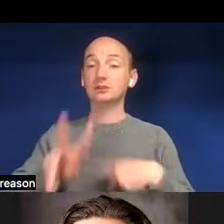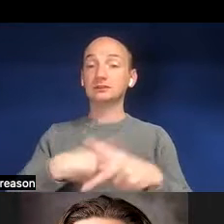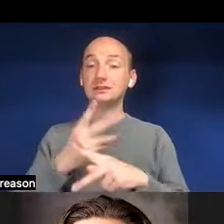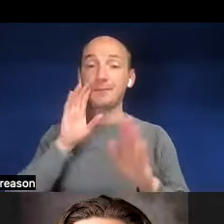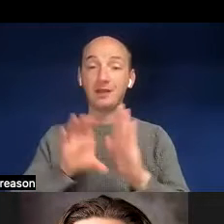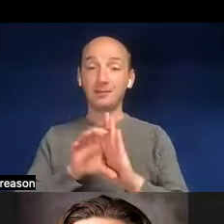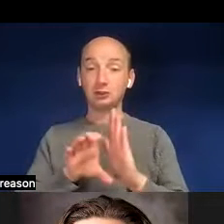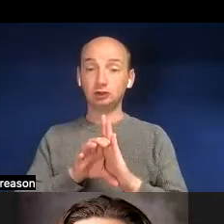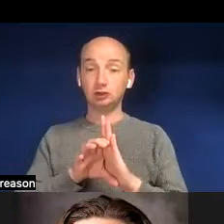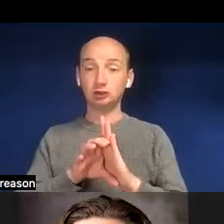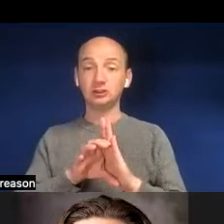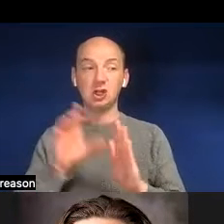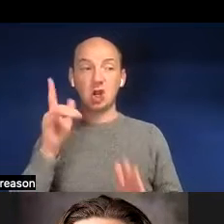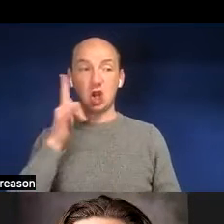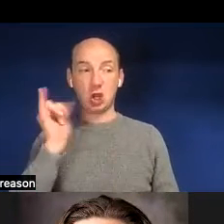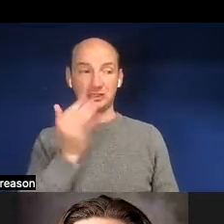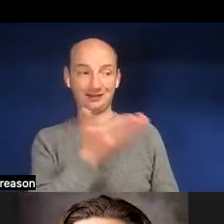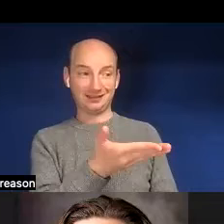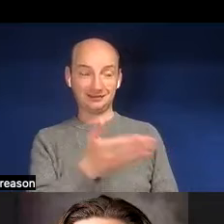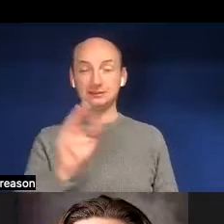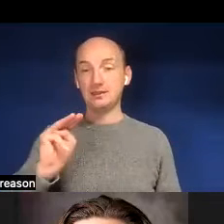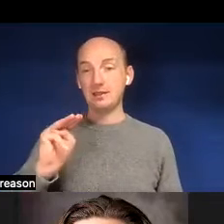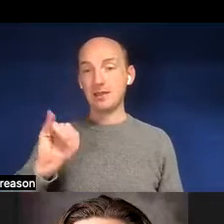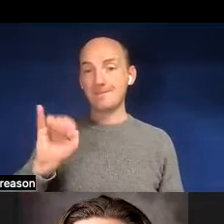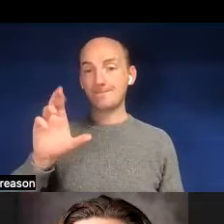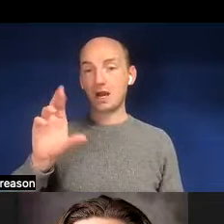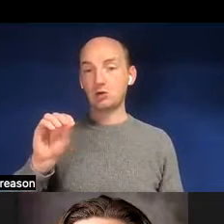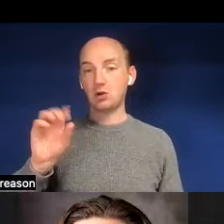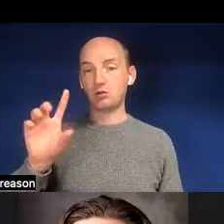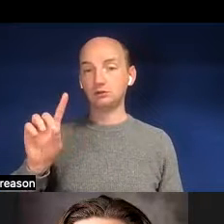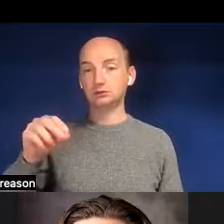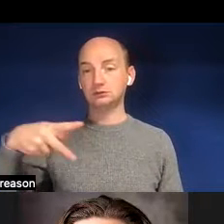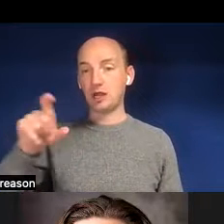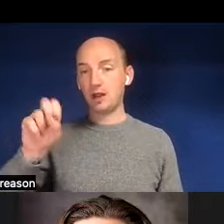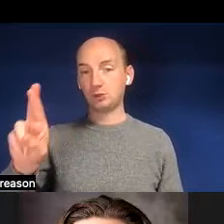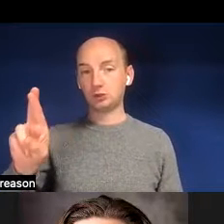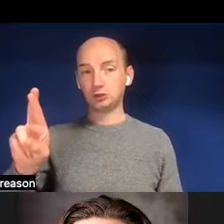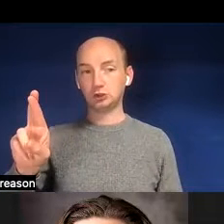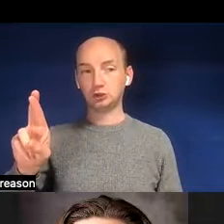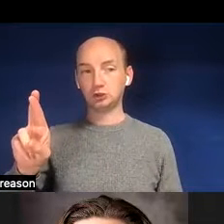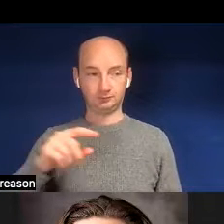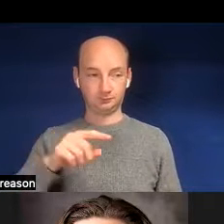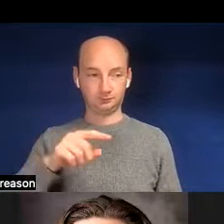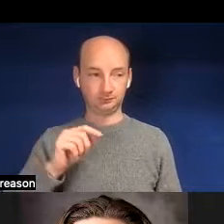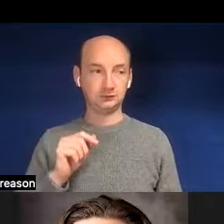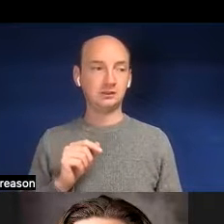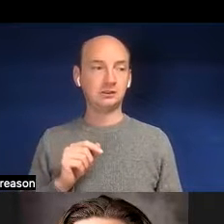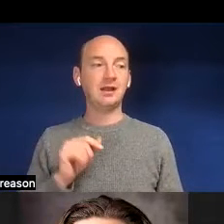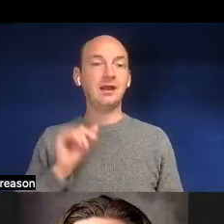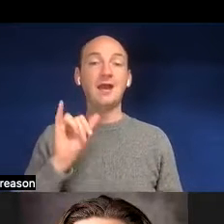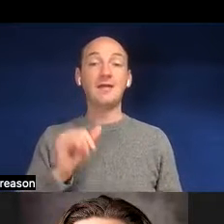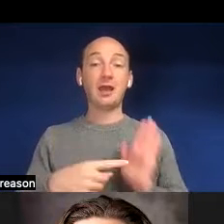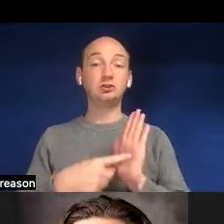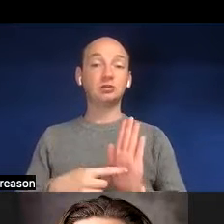a micro Doppler signature. And really what it is it's a plot of the velocity coming